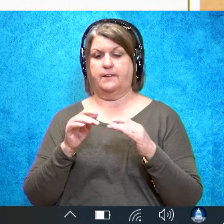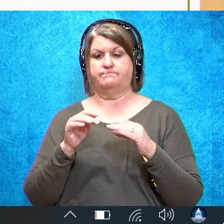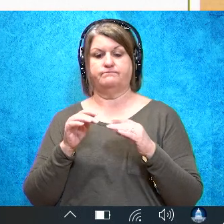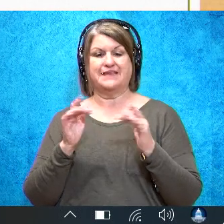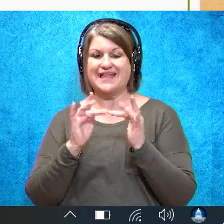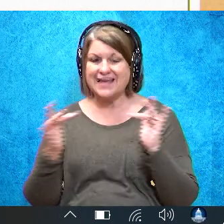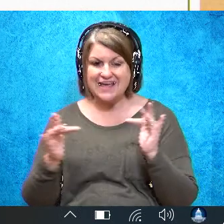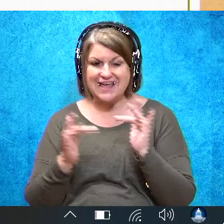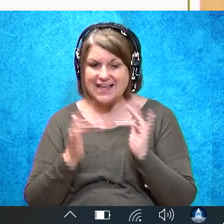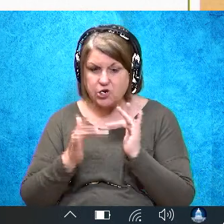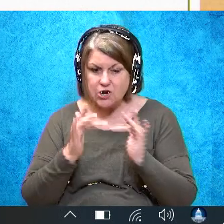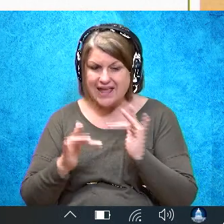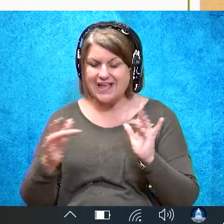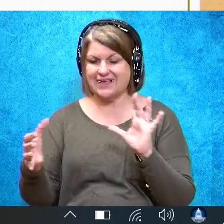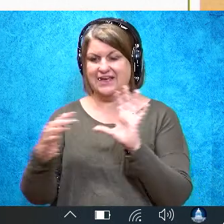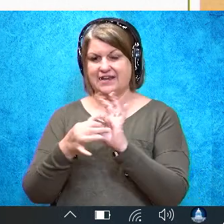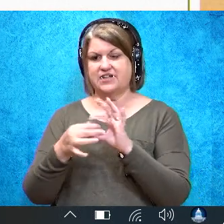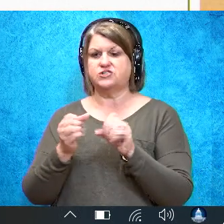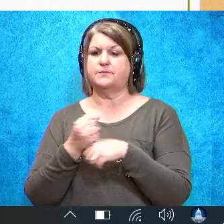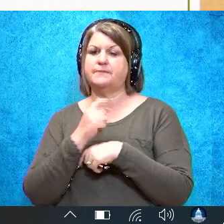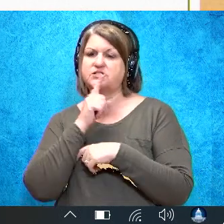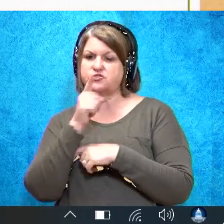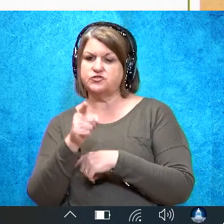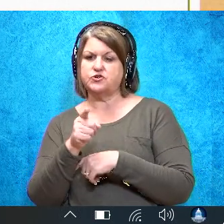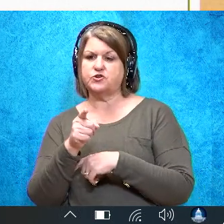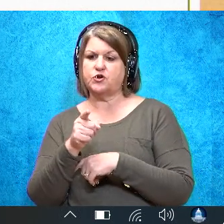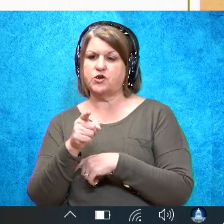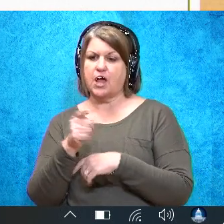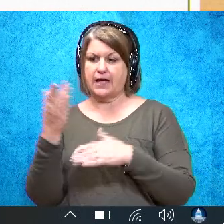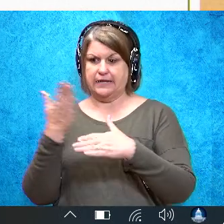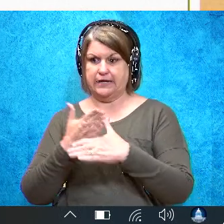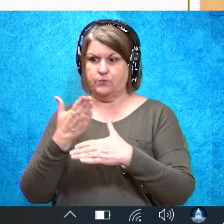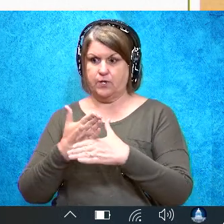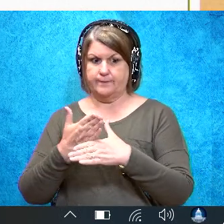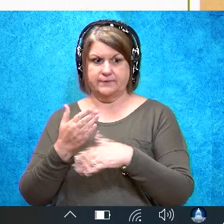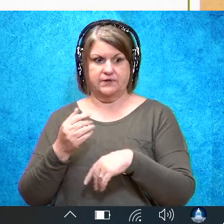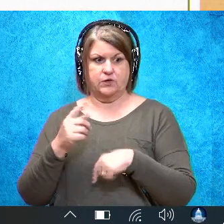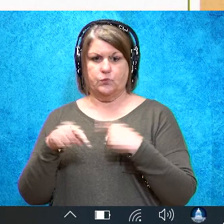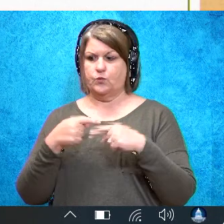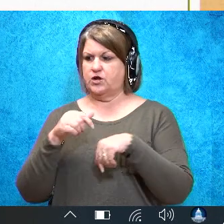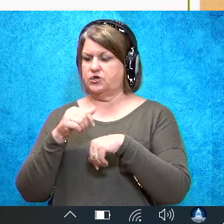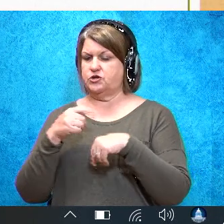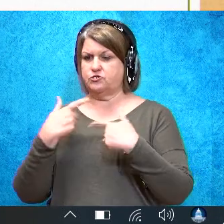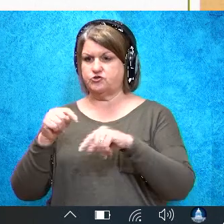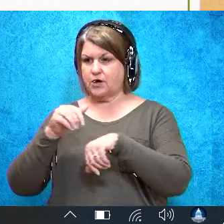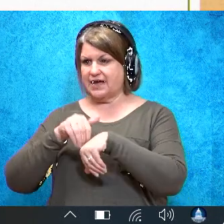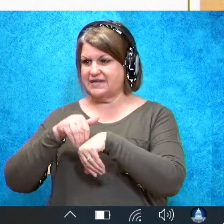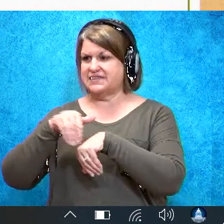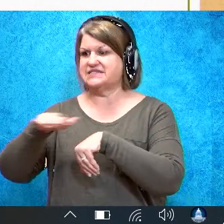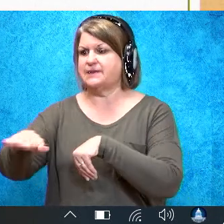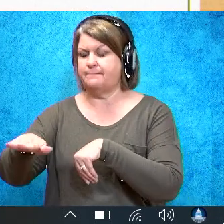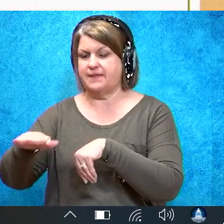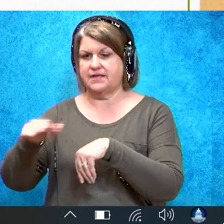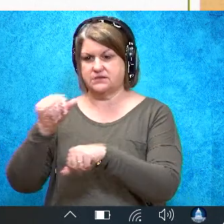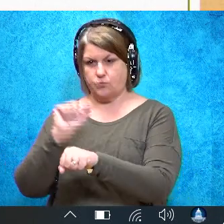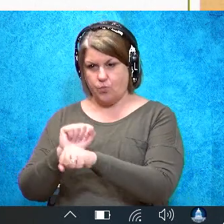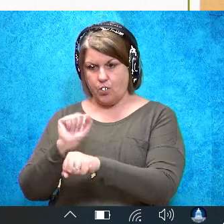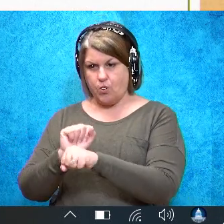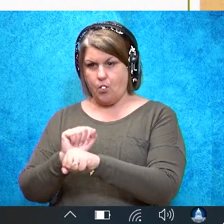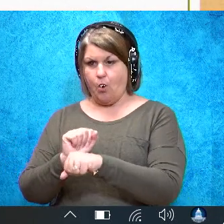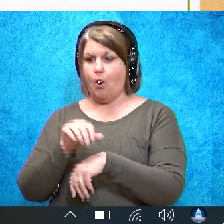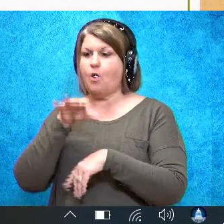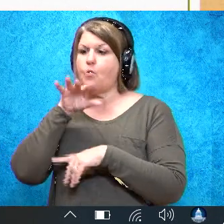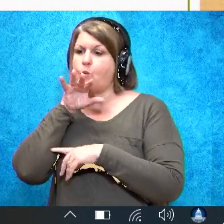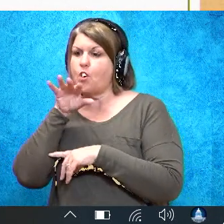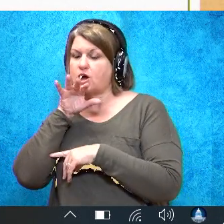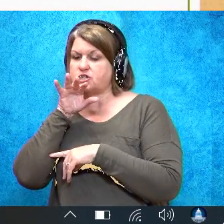not interrupted while you're trying to, let's say, submit an assignment, or if you're watching a live video, or if you're